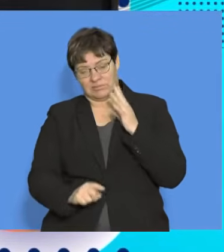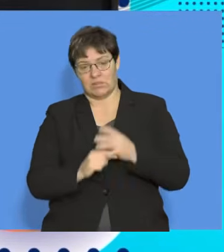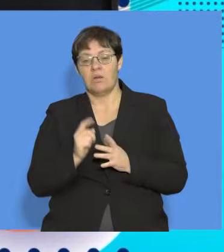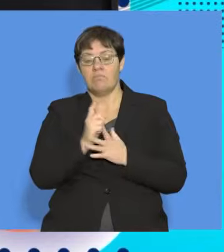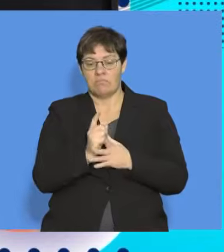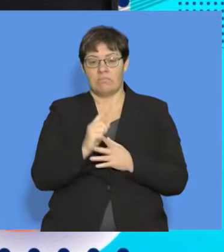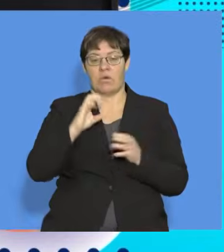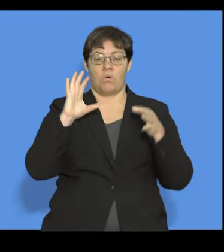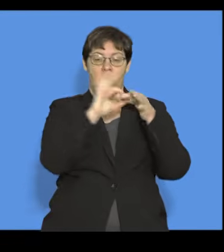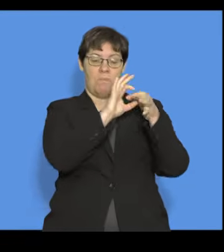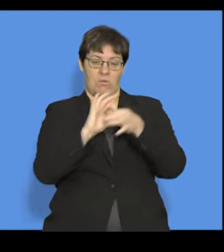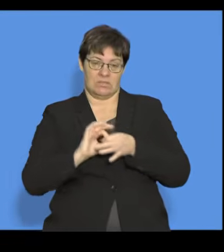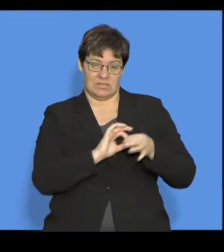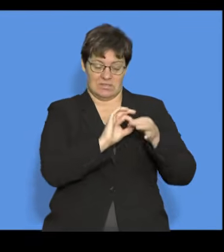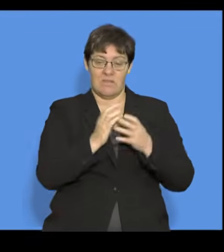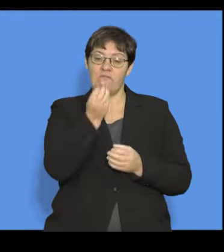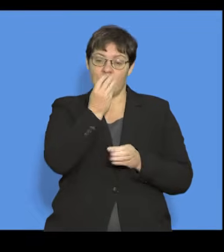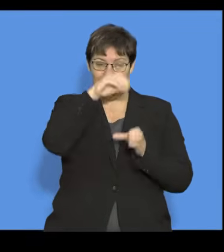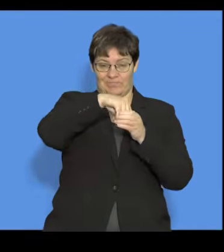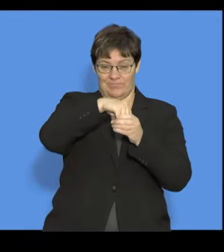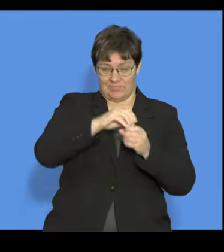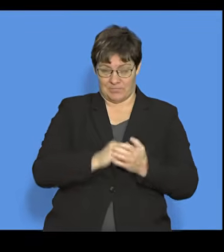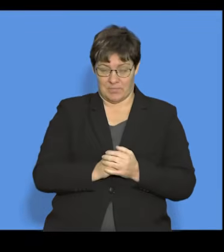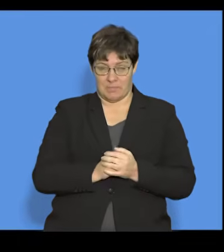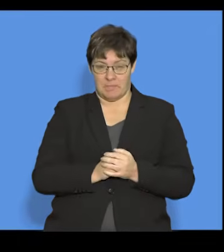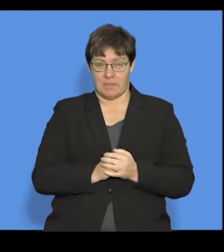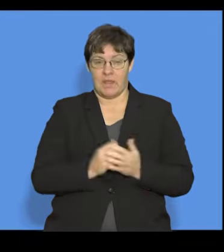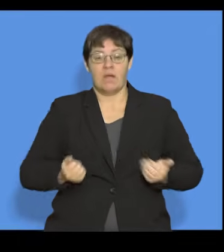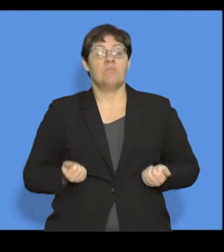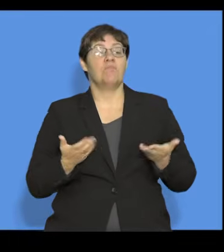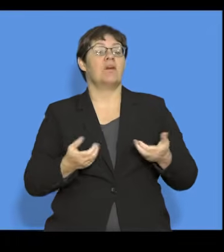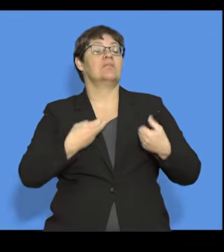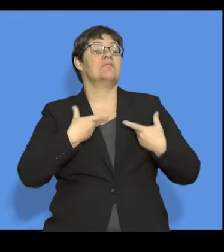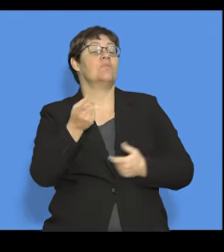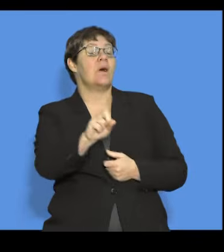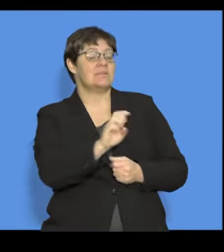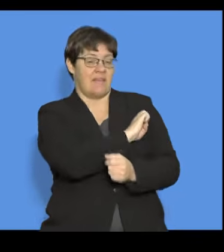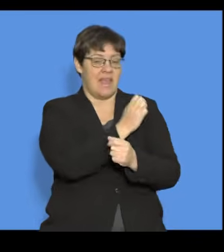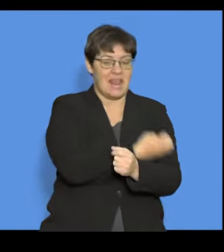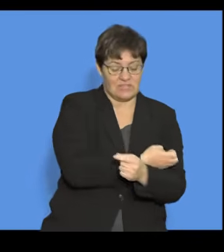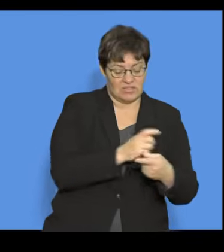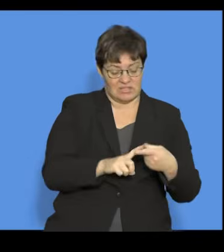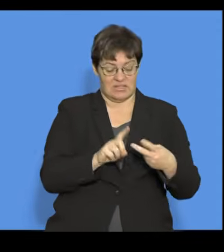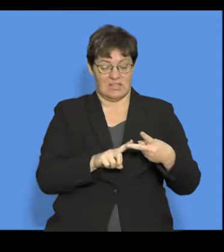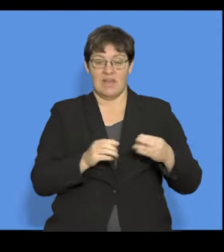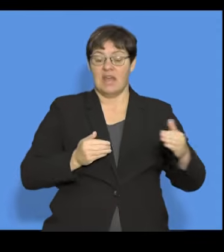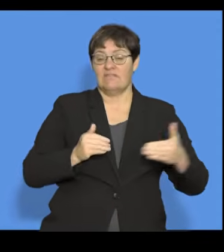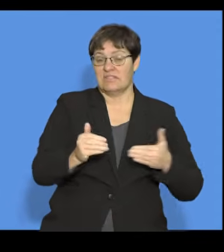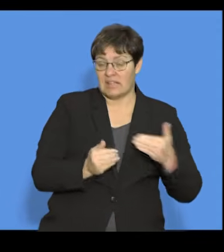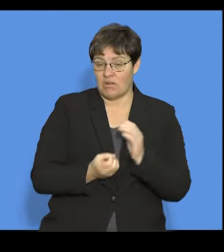So nutrients are compounds found in food that provide us with energy, that